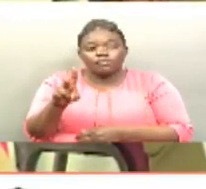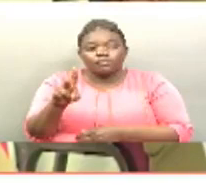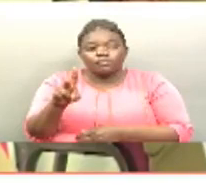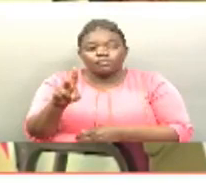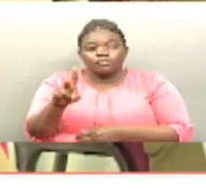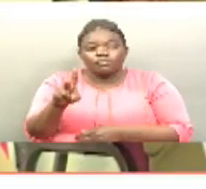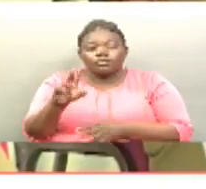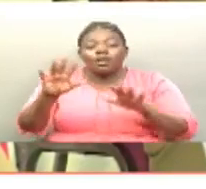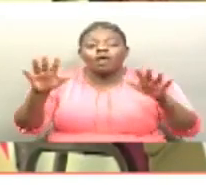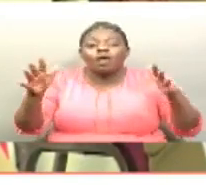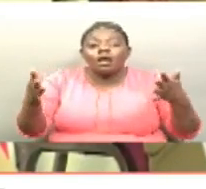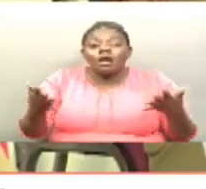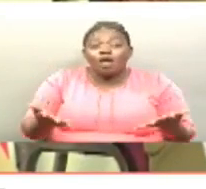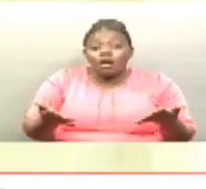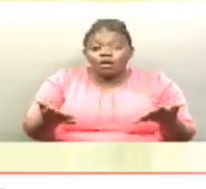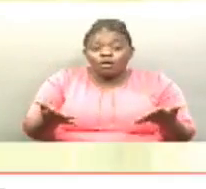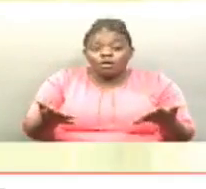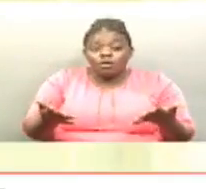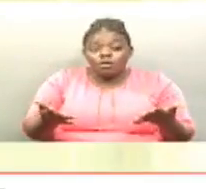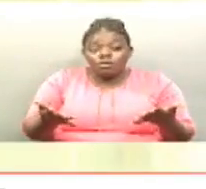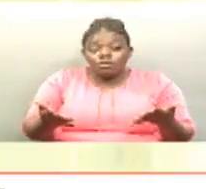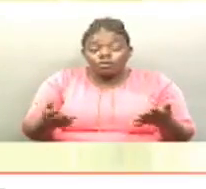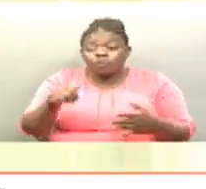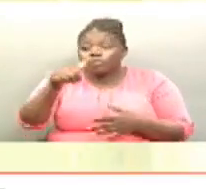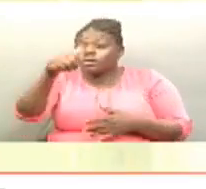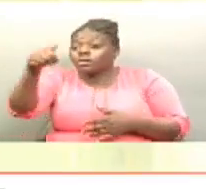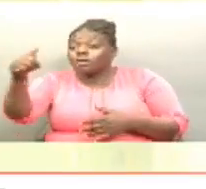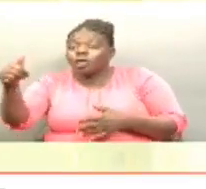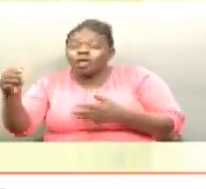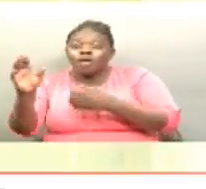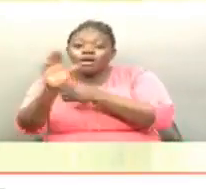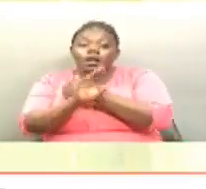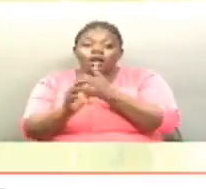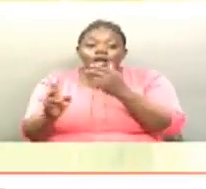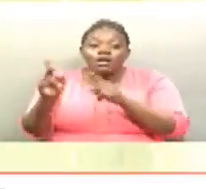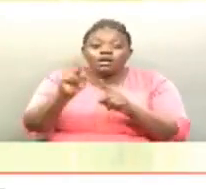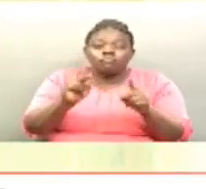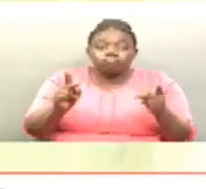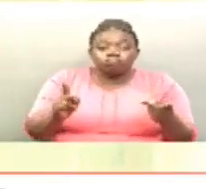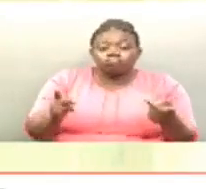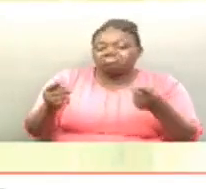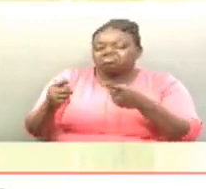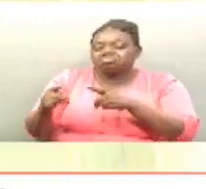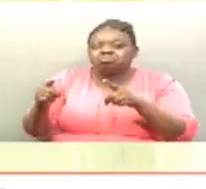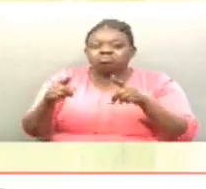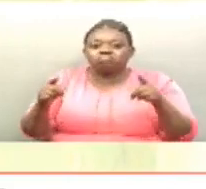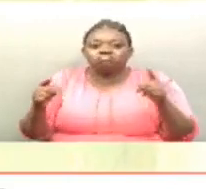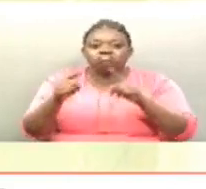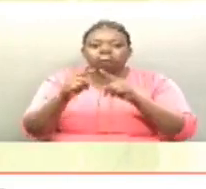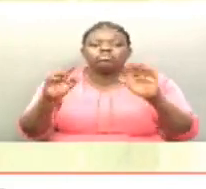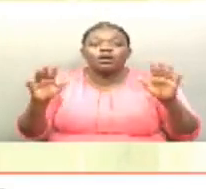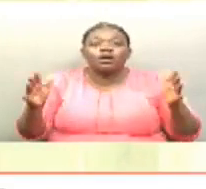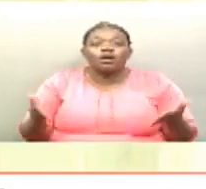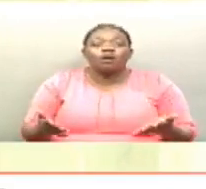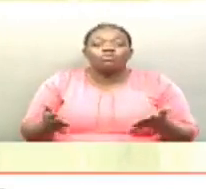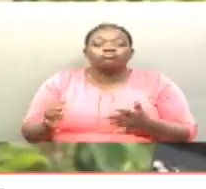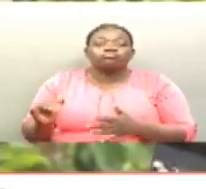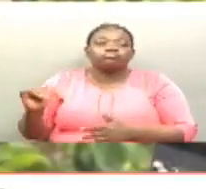And that's how we got this diaspora. When you hear this diaspora, people are living in Canada, they are living in America. What? How did they go